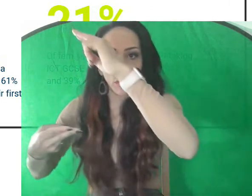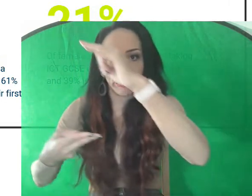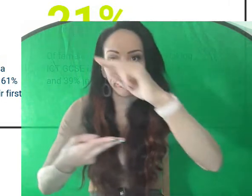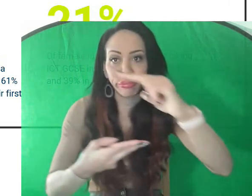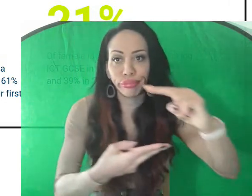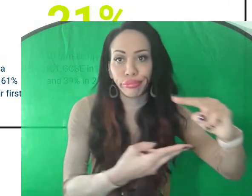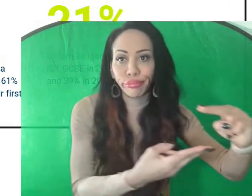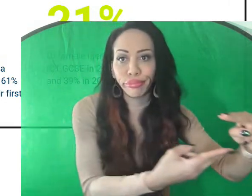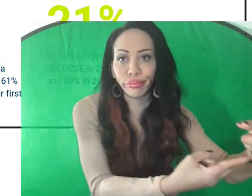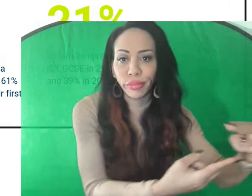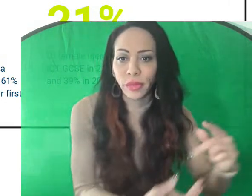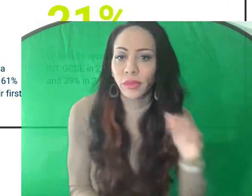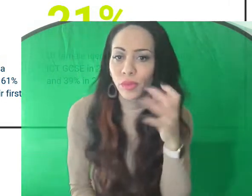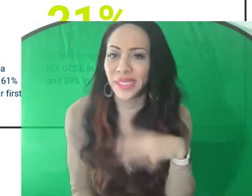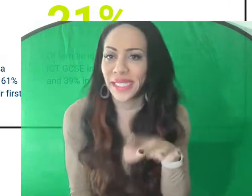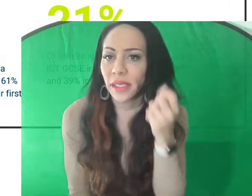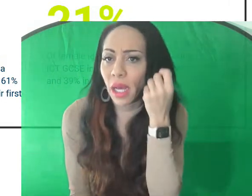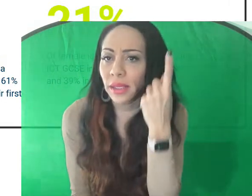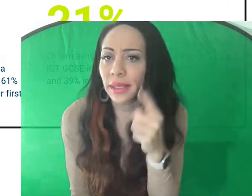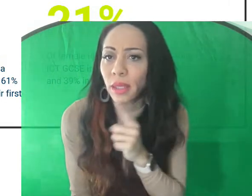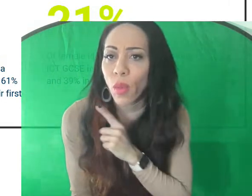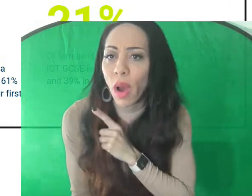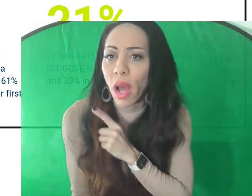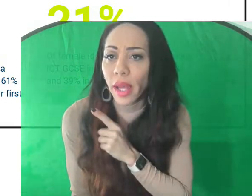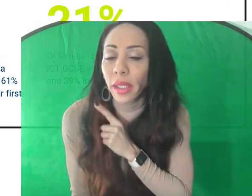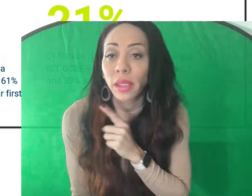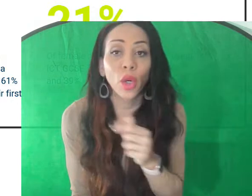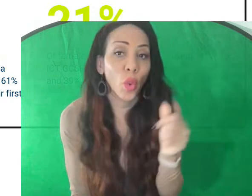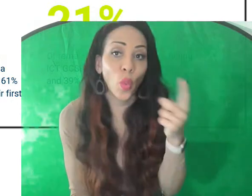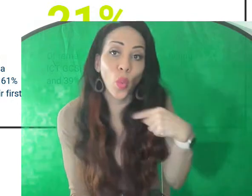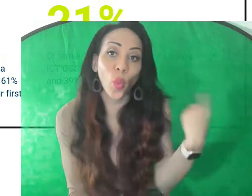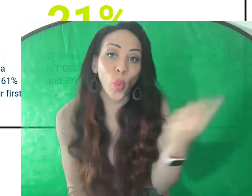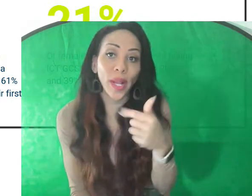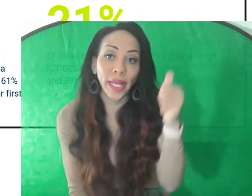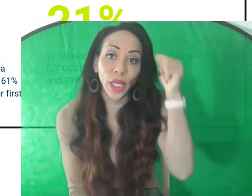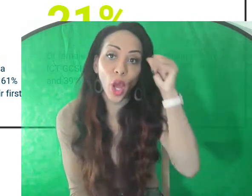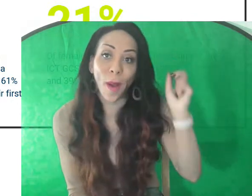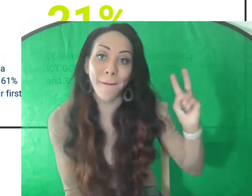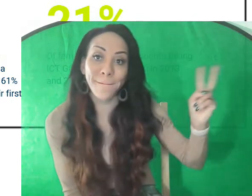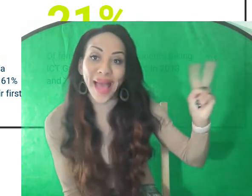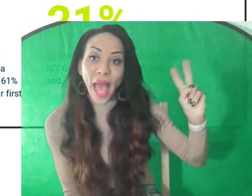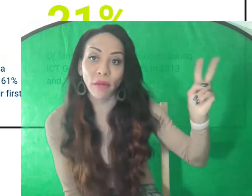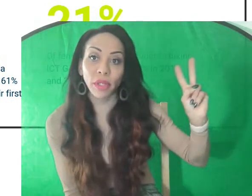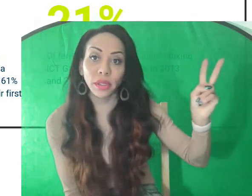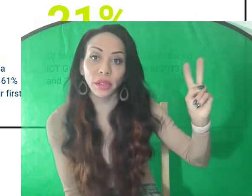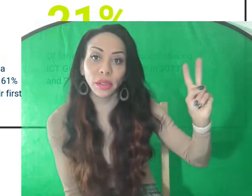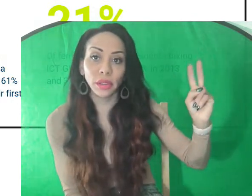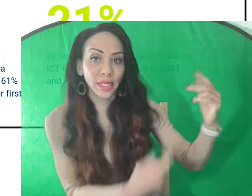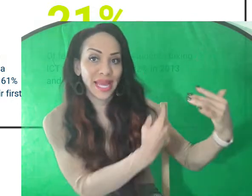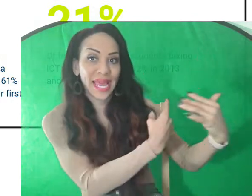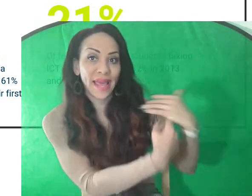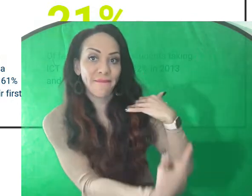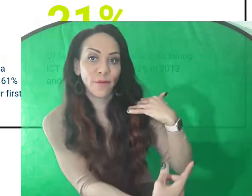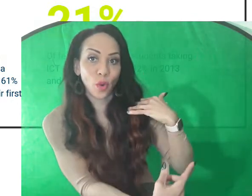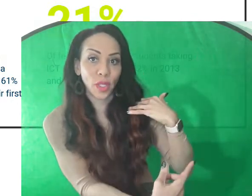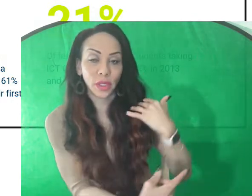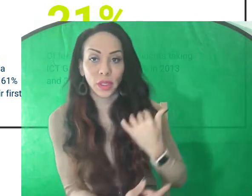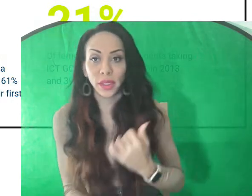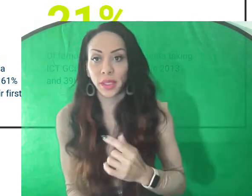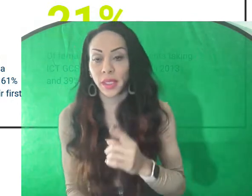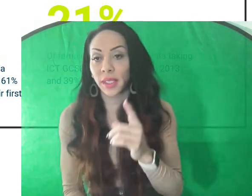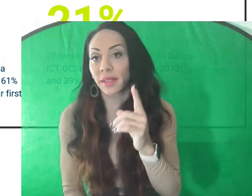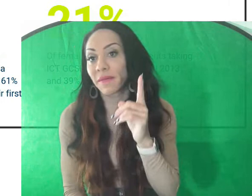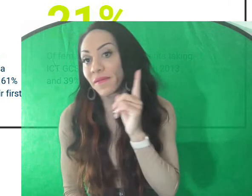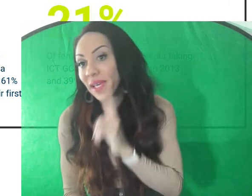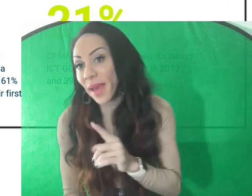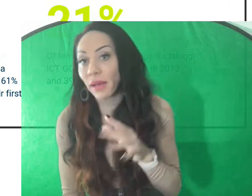important to be aware that parents are known to have an impact on these numbers, a big influence on the decisions that their children make, whether that be around